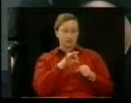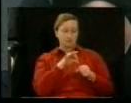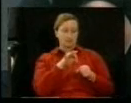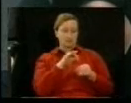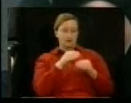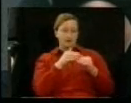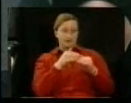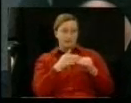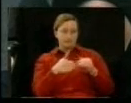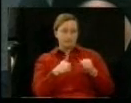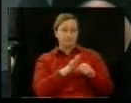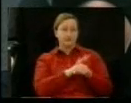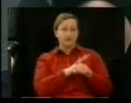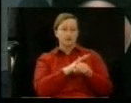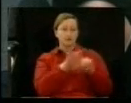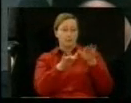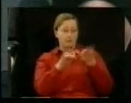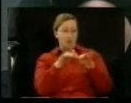of the terms of these